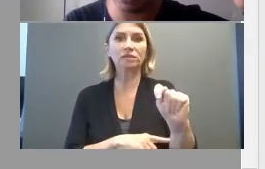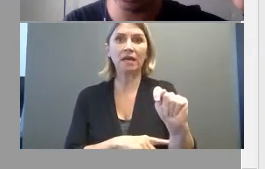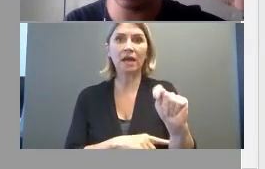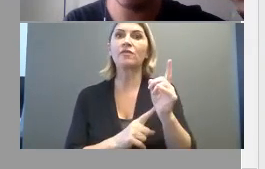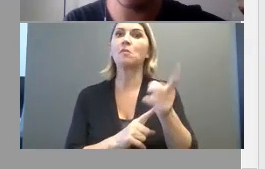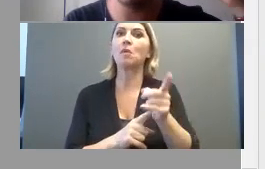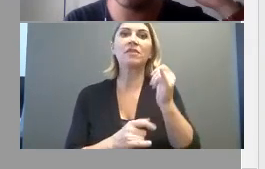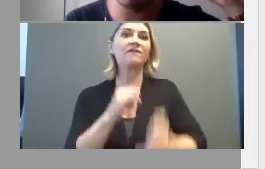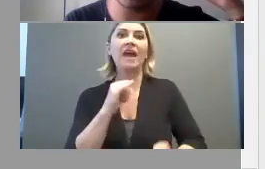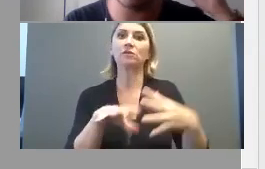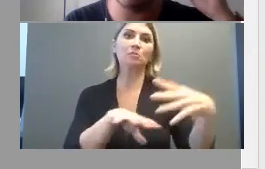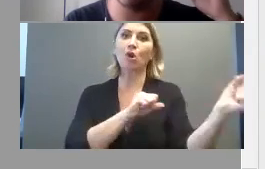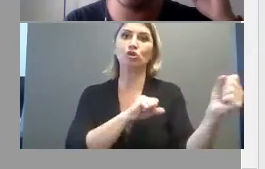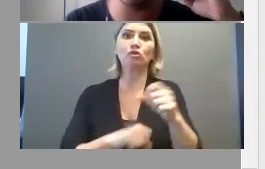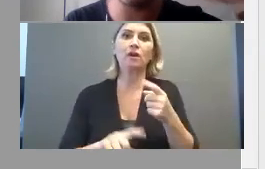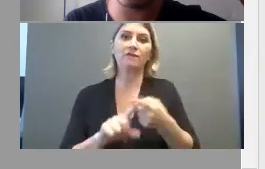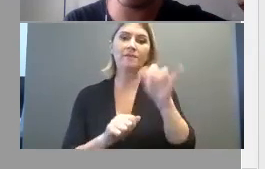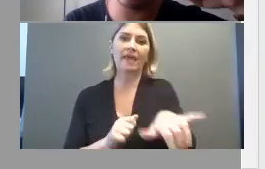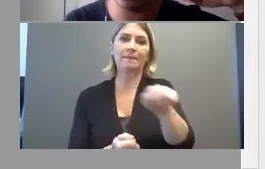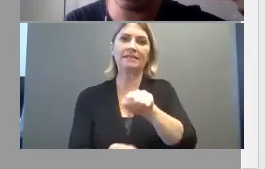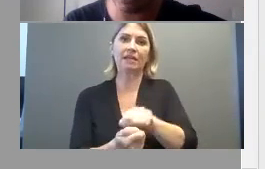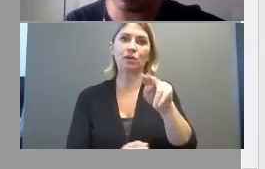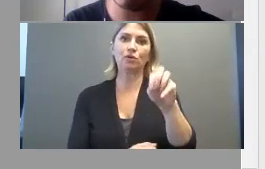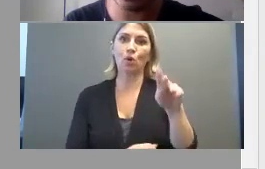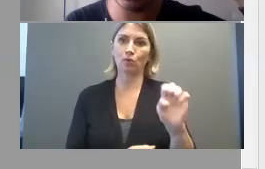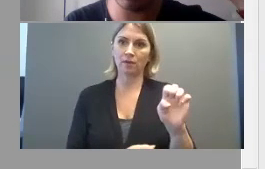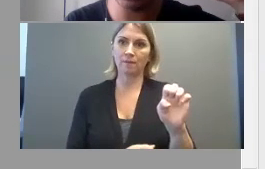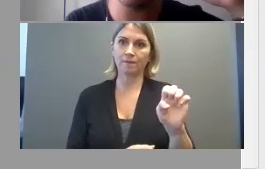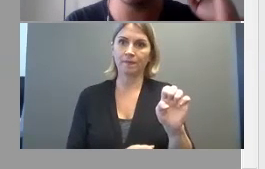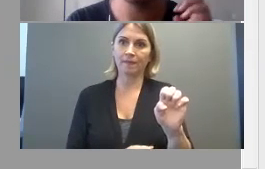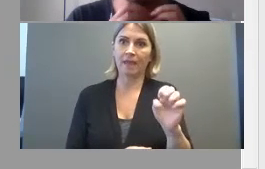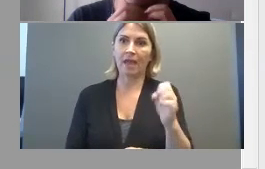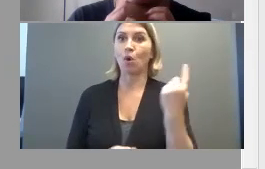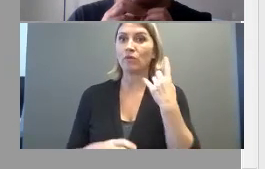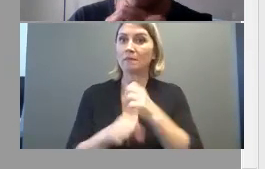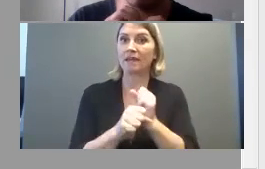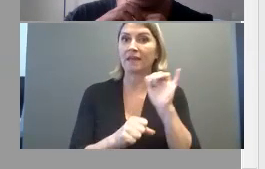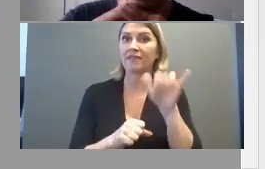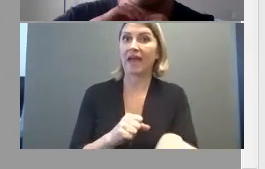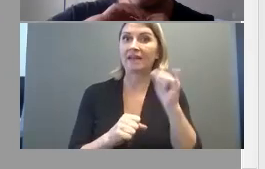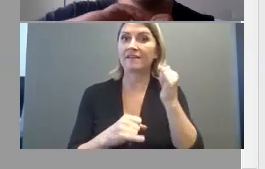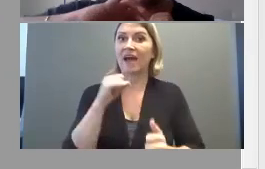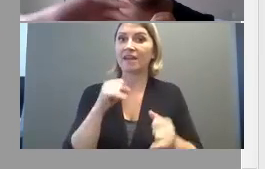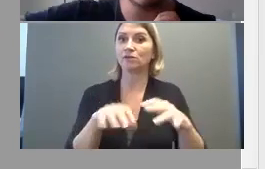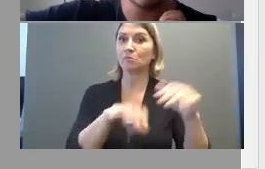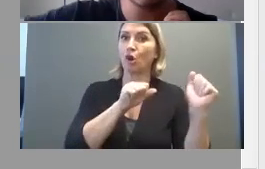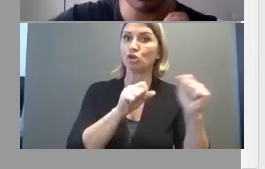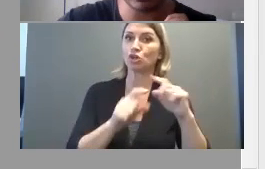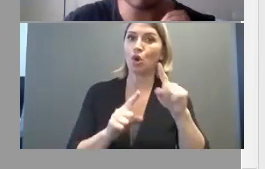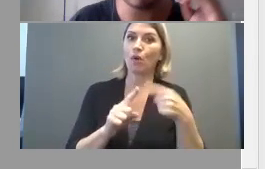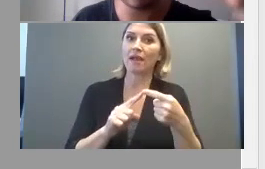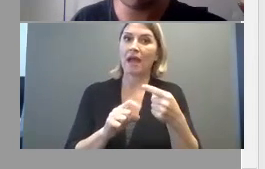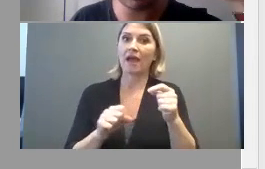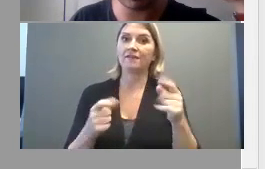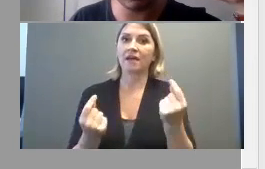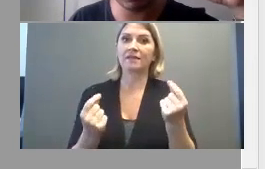final departure from that particular node. And I can only make my final departure once I have completed exploring my entire